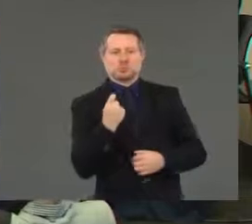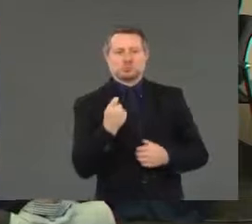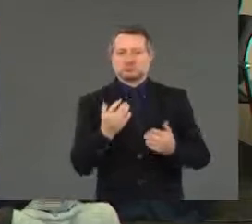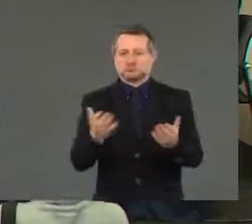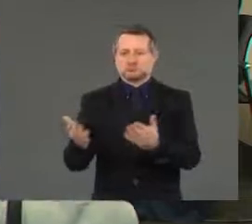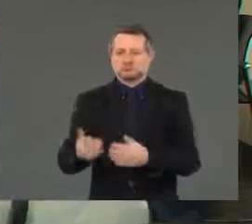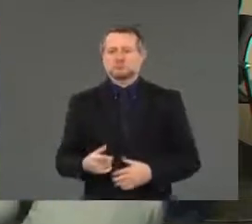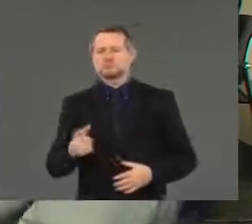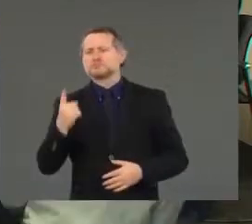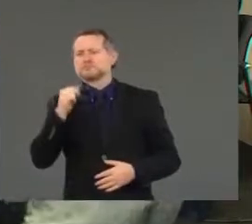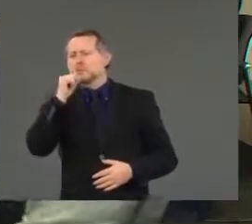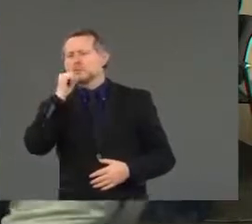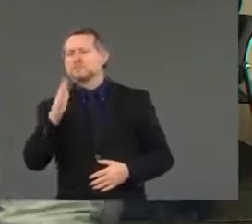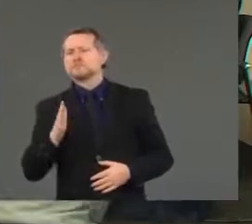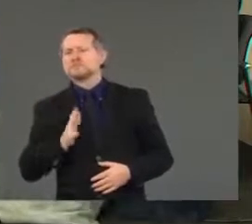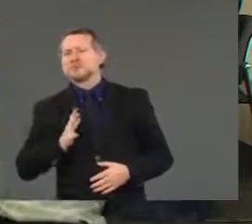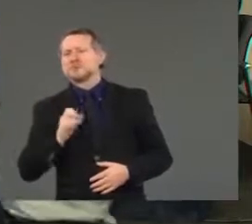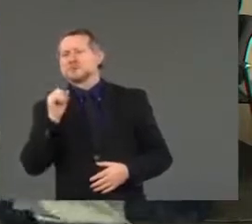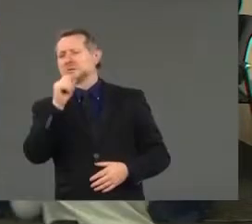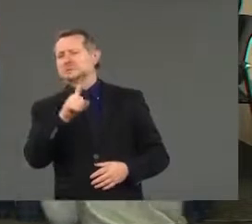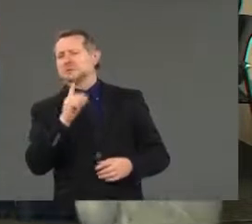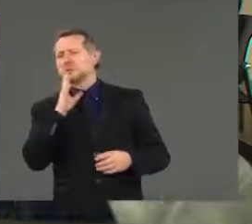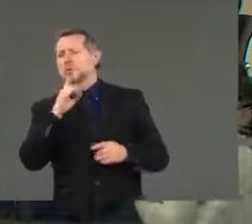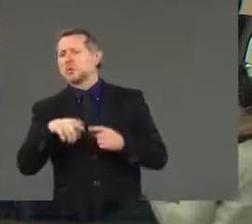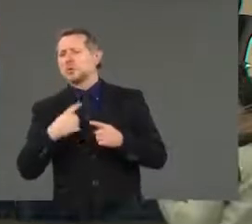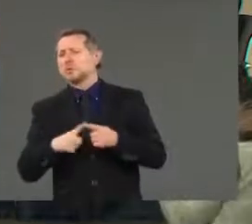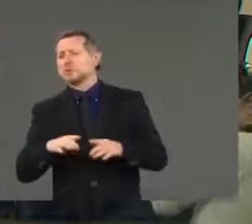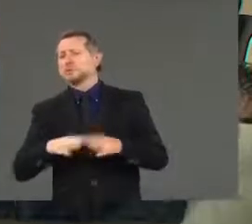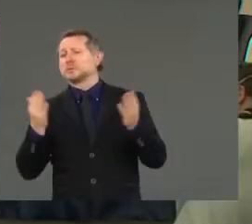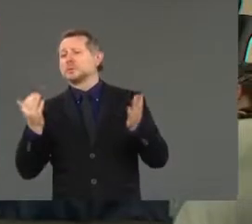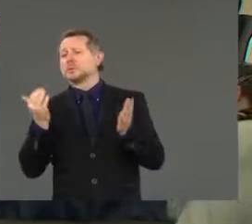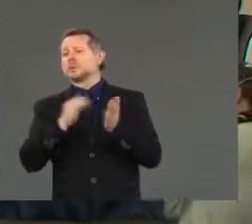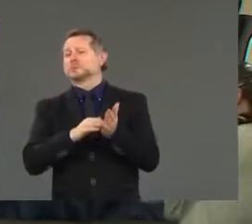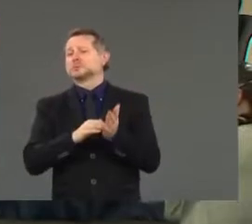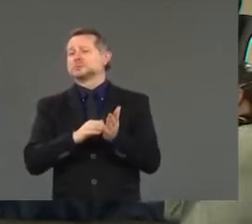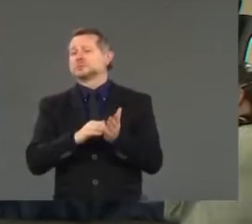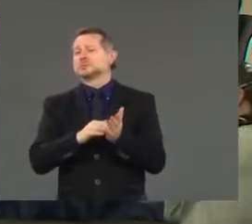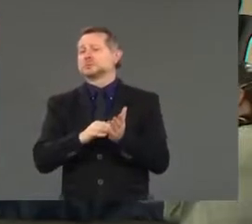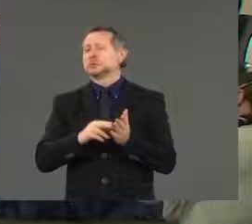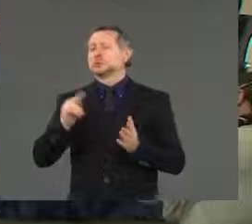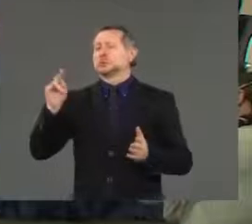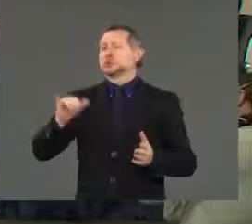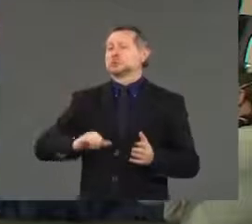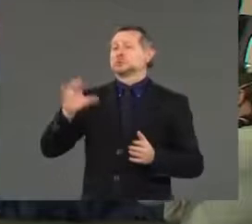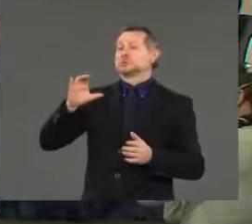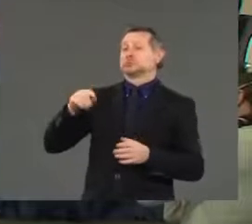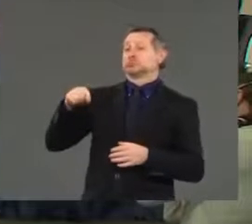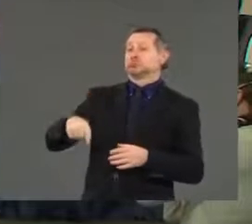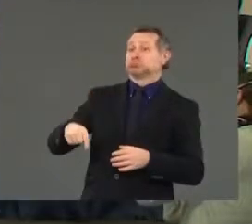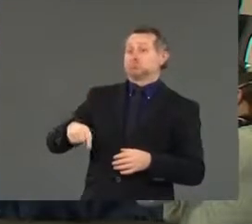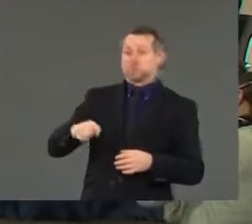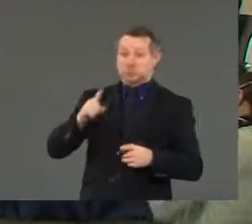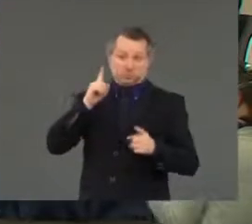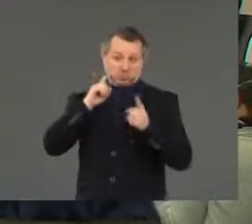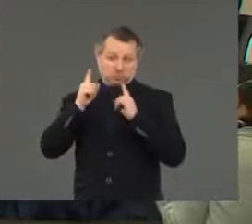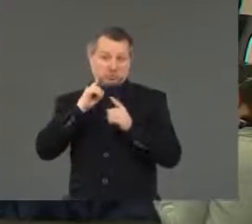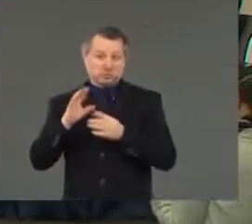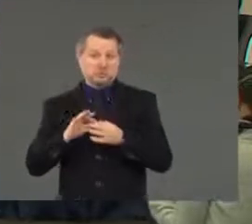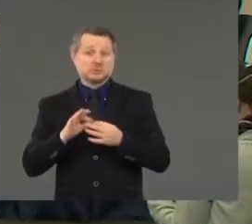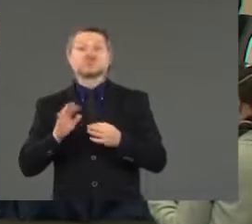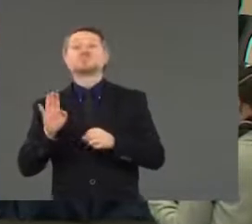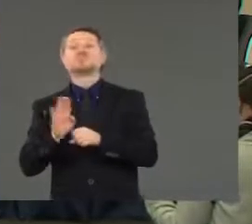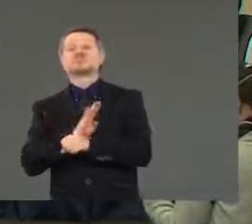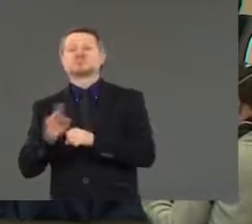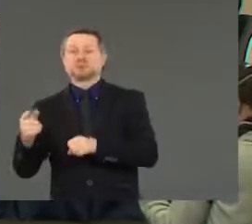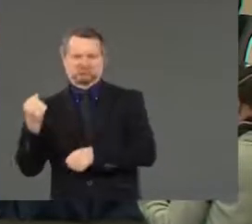on the premise of reopening. So New York City food lines are growing, businesses are shutting up, and Mayor de Blasio is